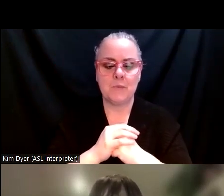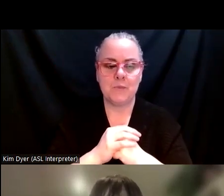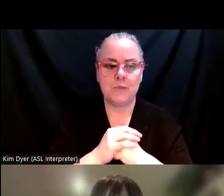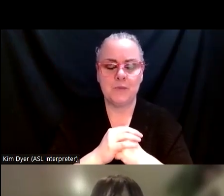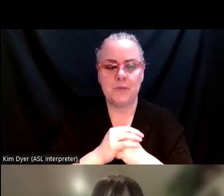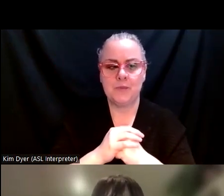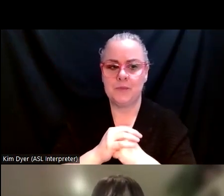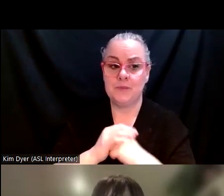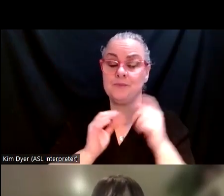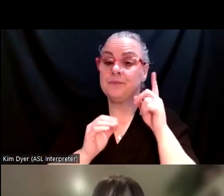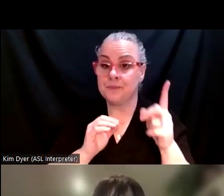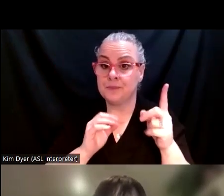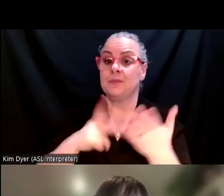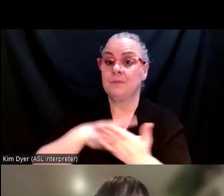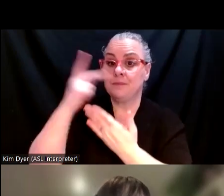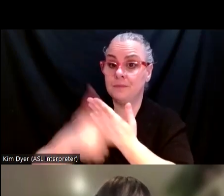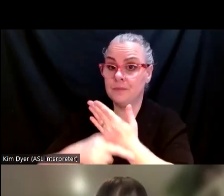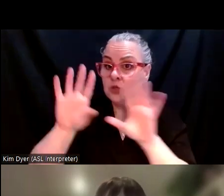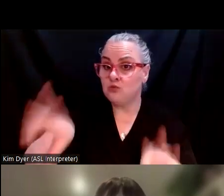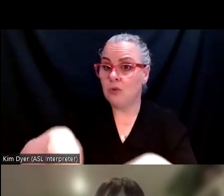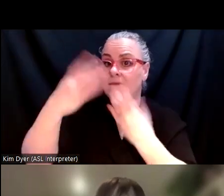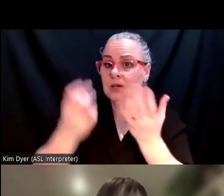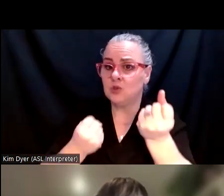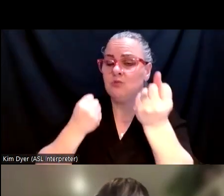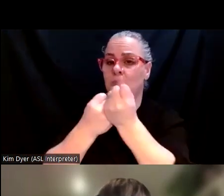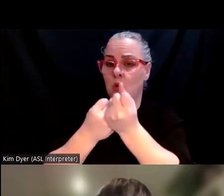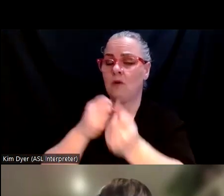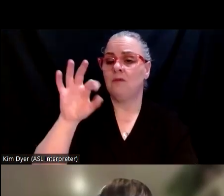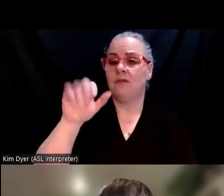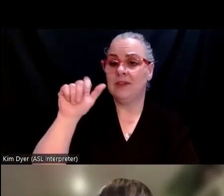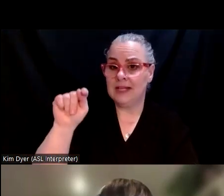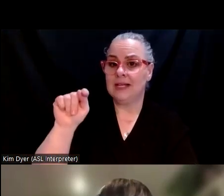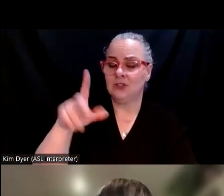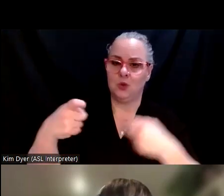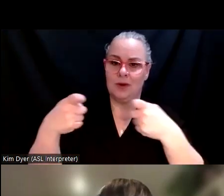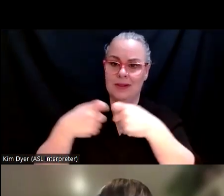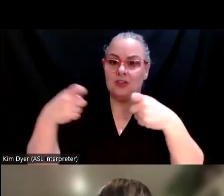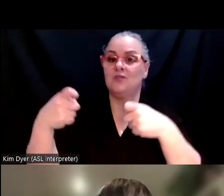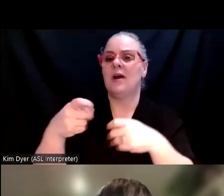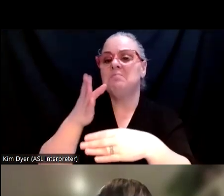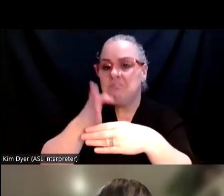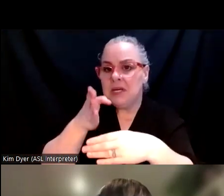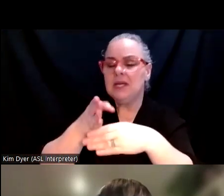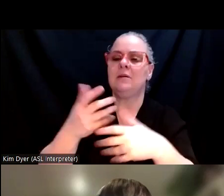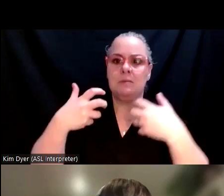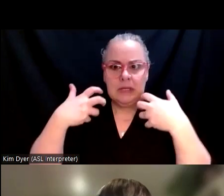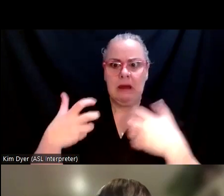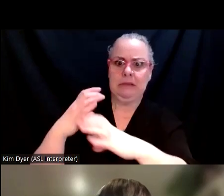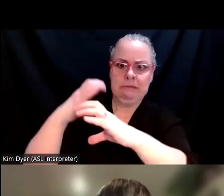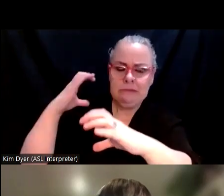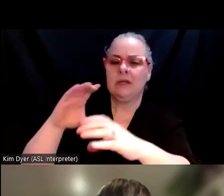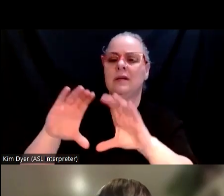So this program is designed to provide support for fleets to electrify medium and heavy duty vehicles,